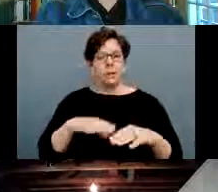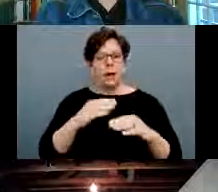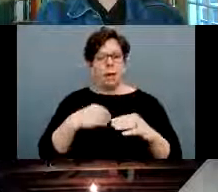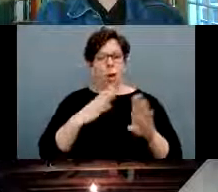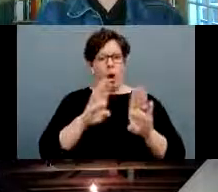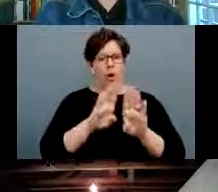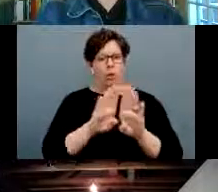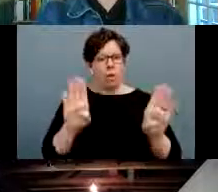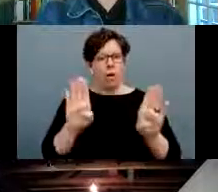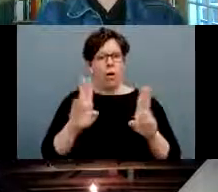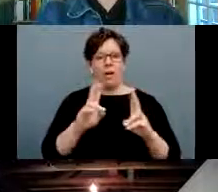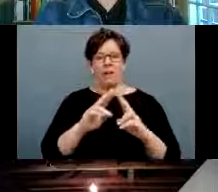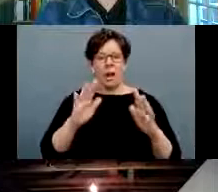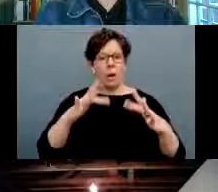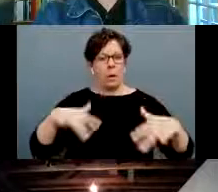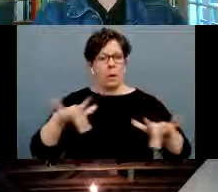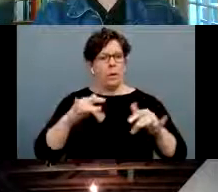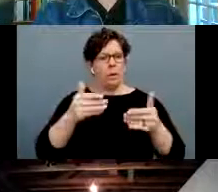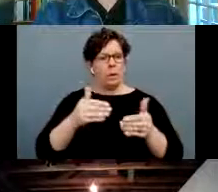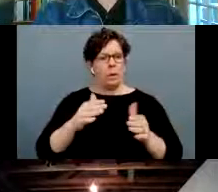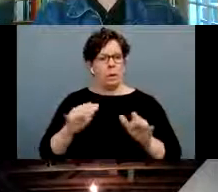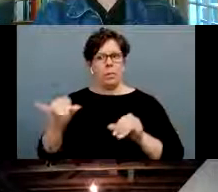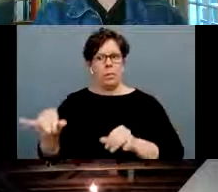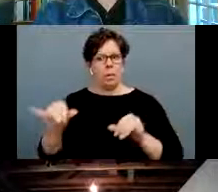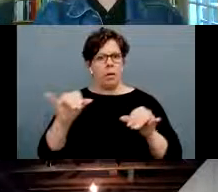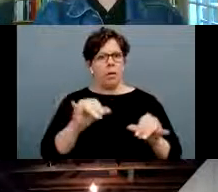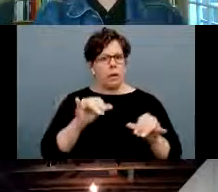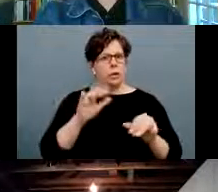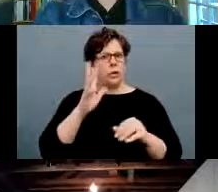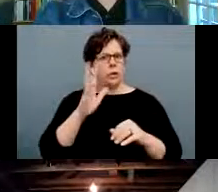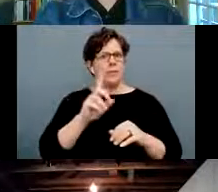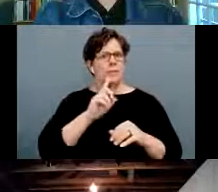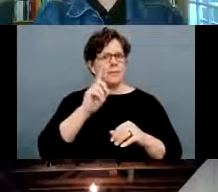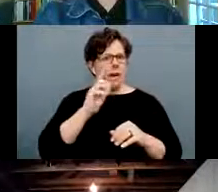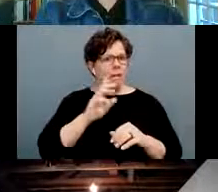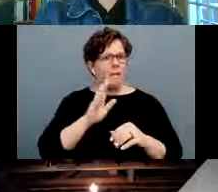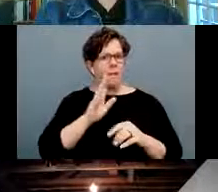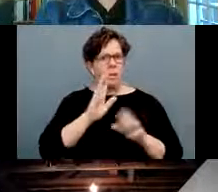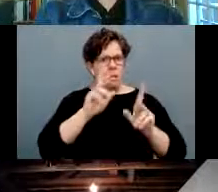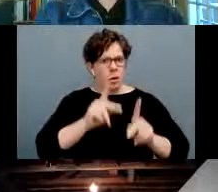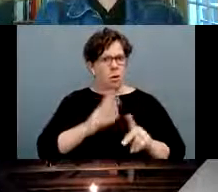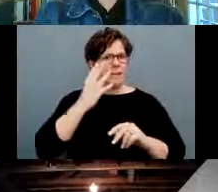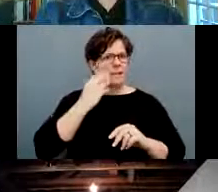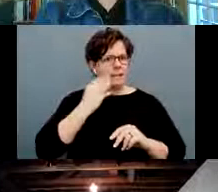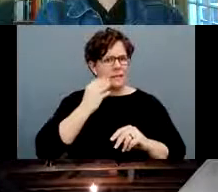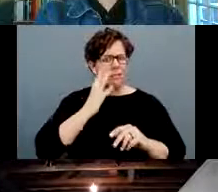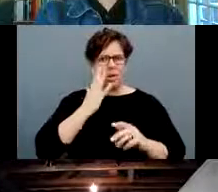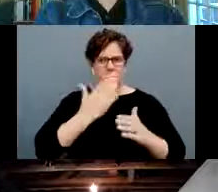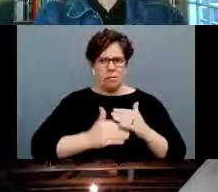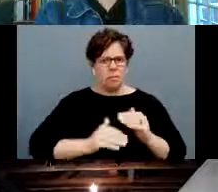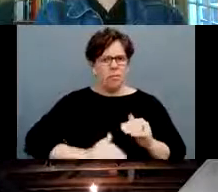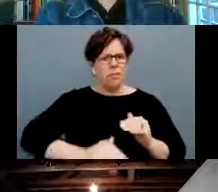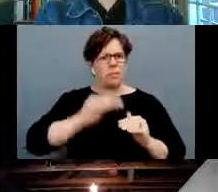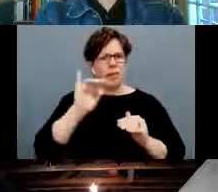and largely spare rooms provides a corollary to the auditory silence Castle lived with all his life in this